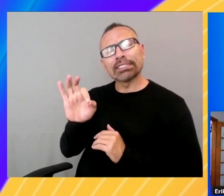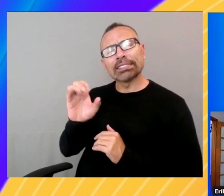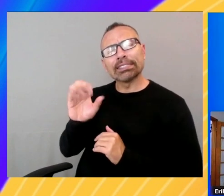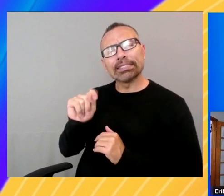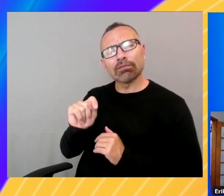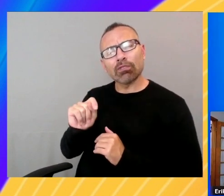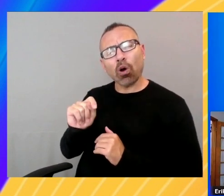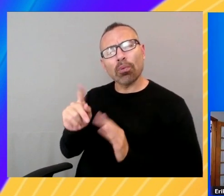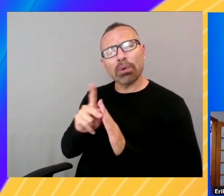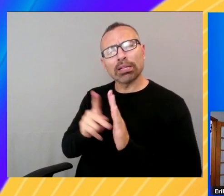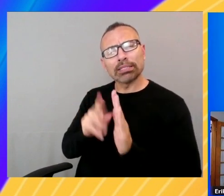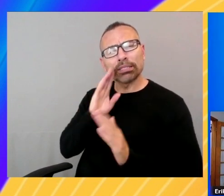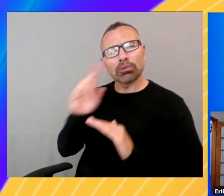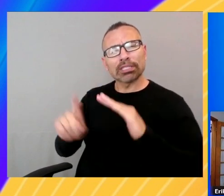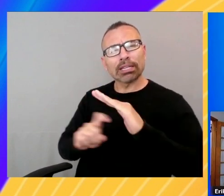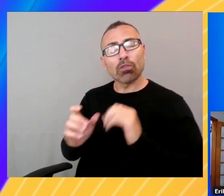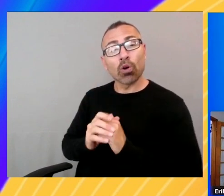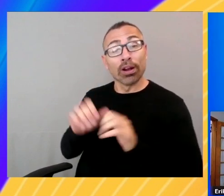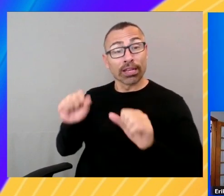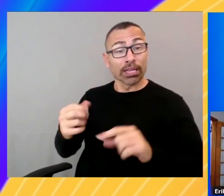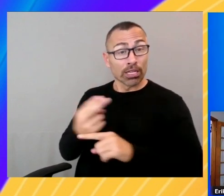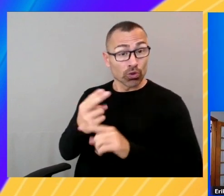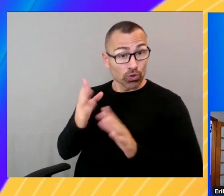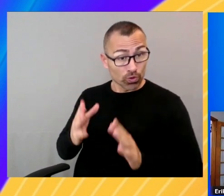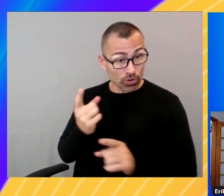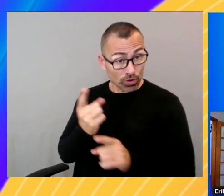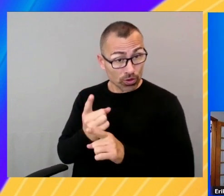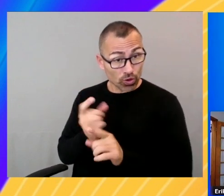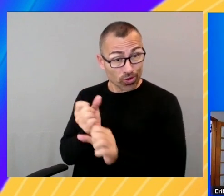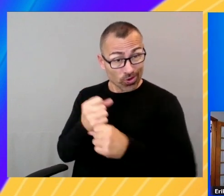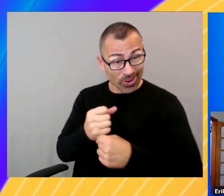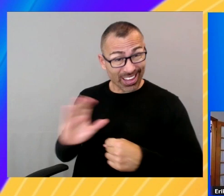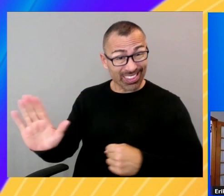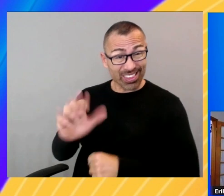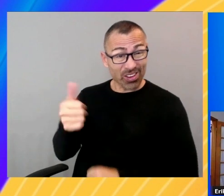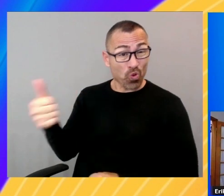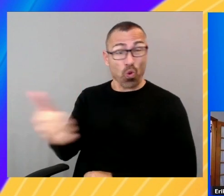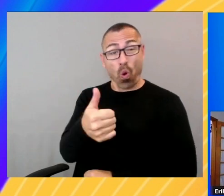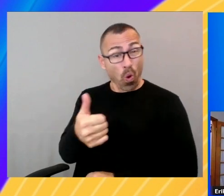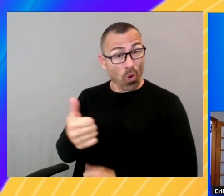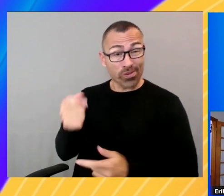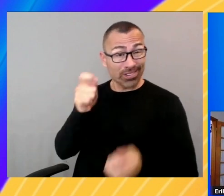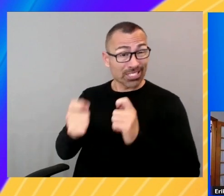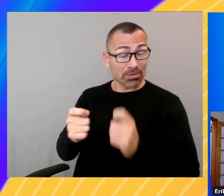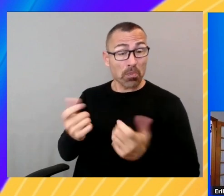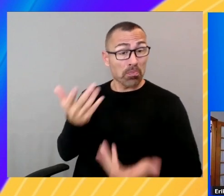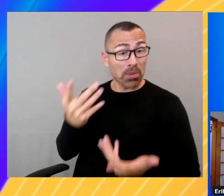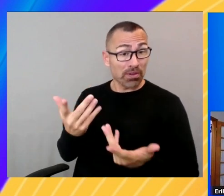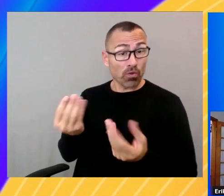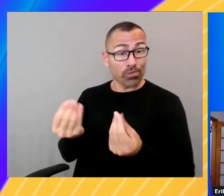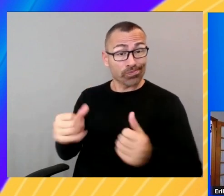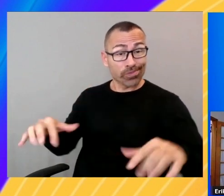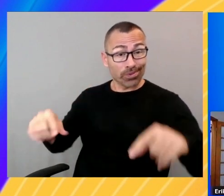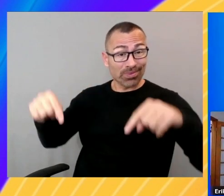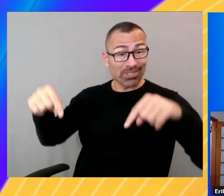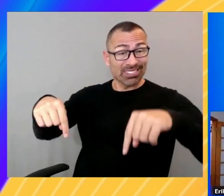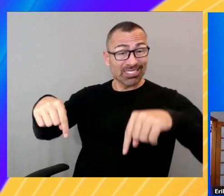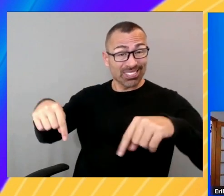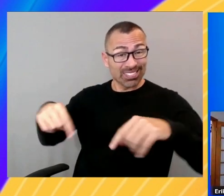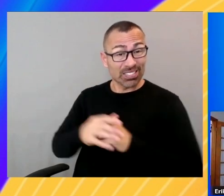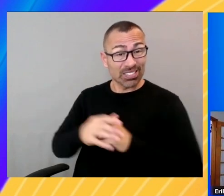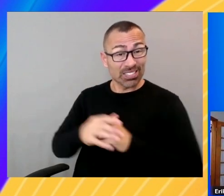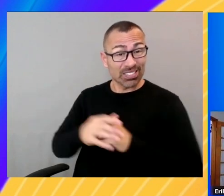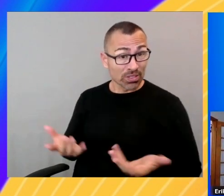can users also create their own custom ones for, say, on-prem resources or things like that? Yeah, so in this